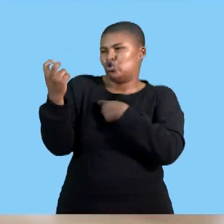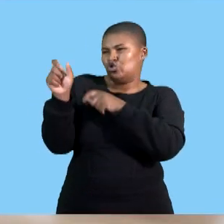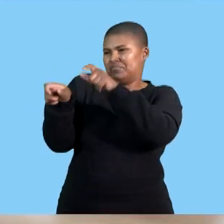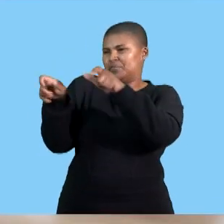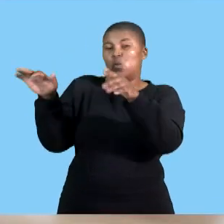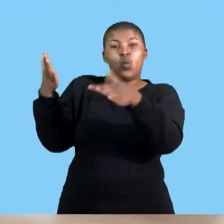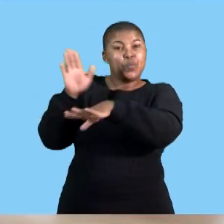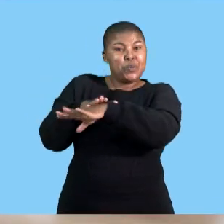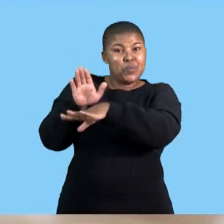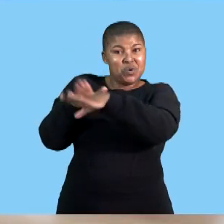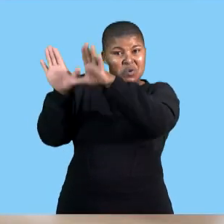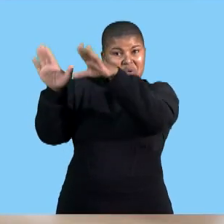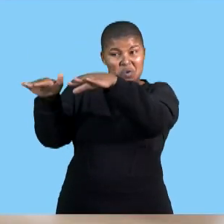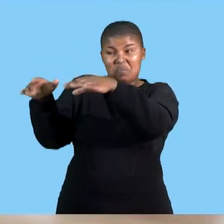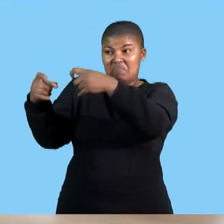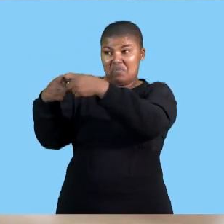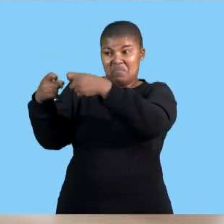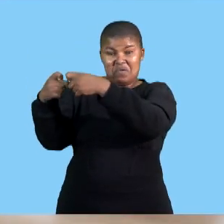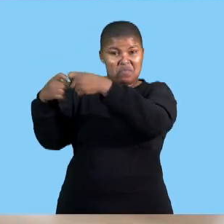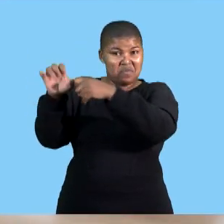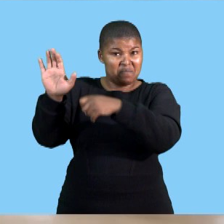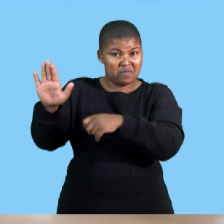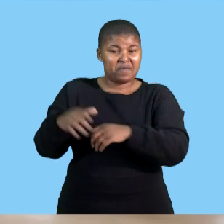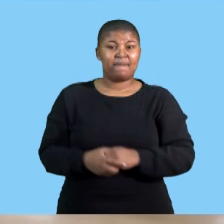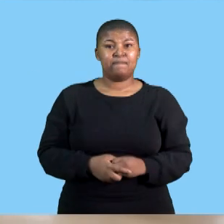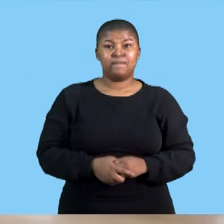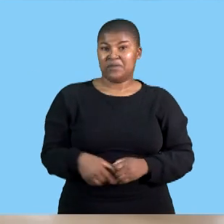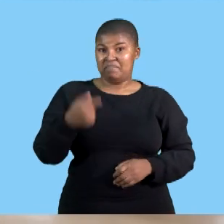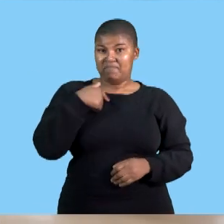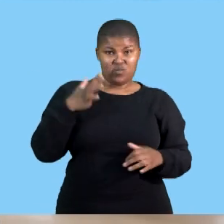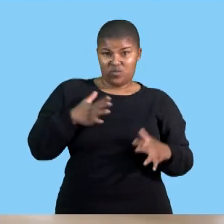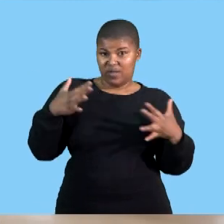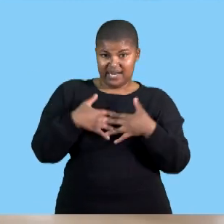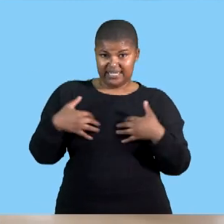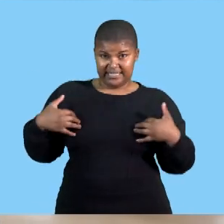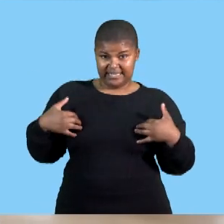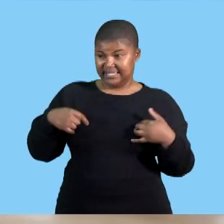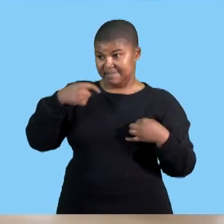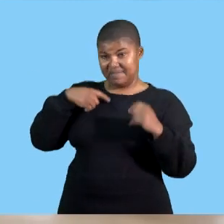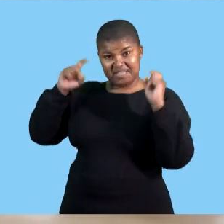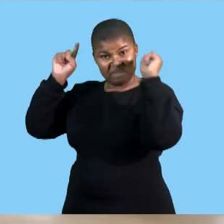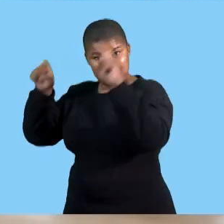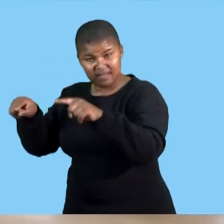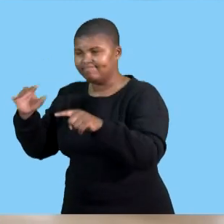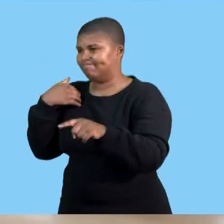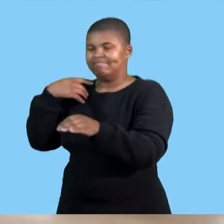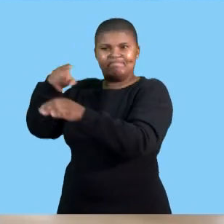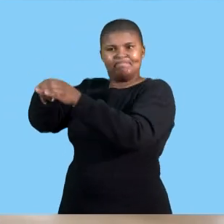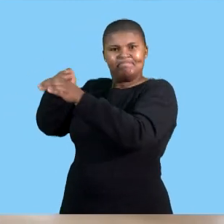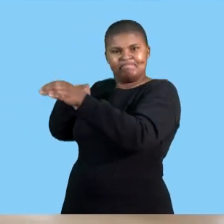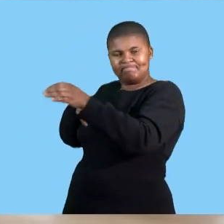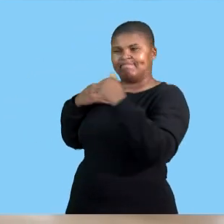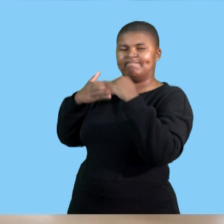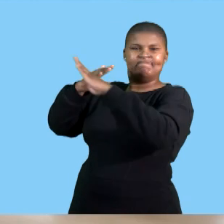be at a place where I am not stressed, I need to then avoid having these disagreements with